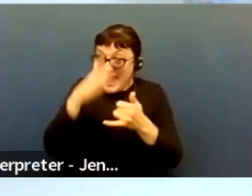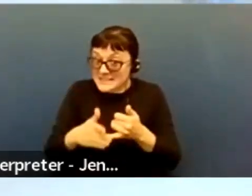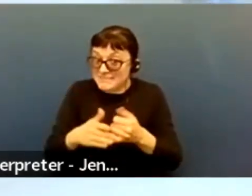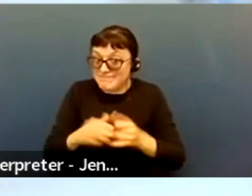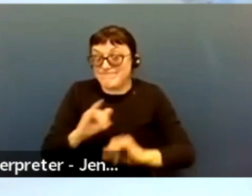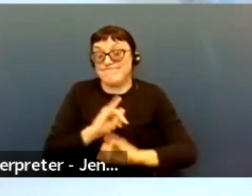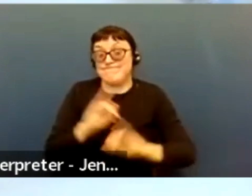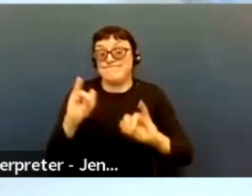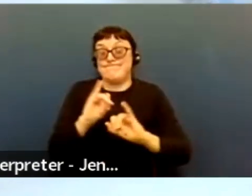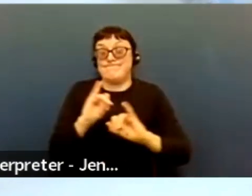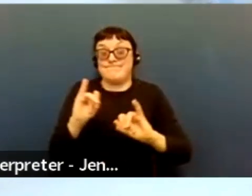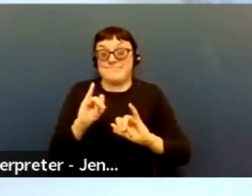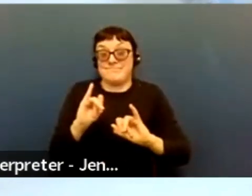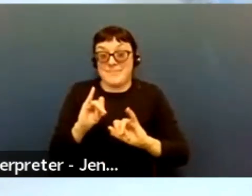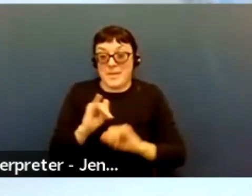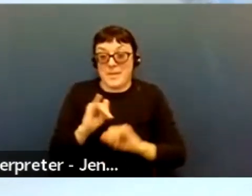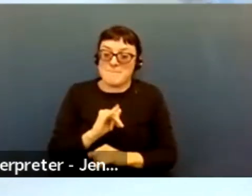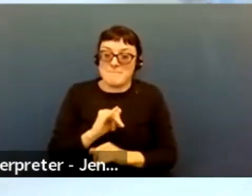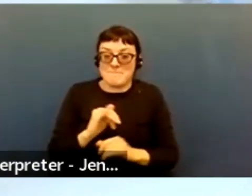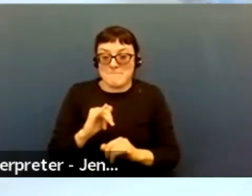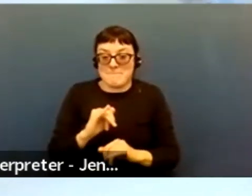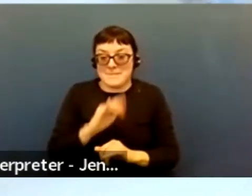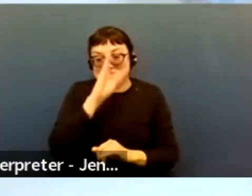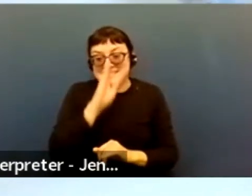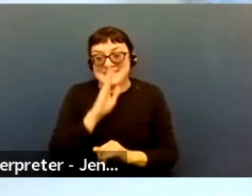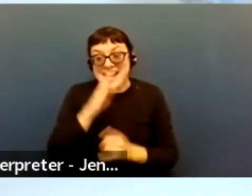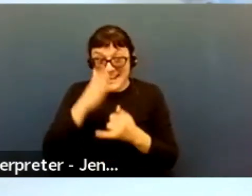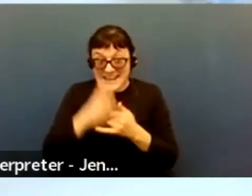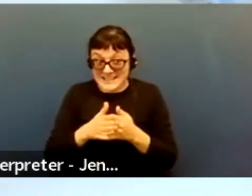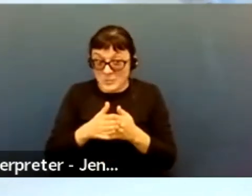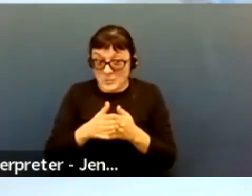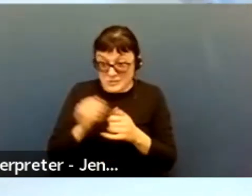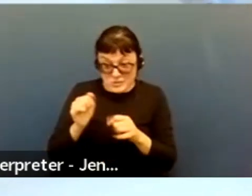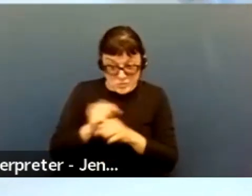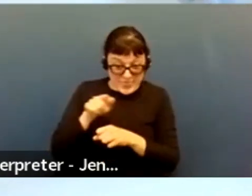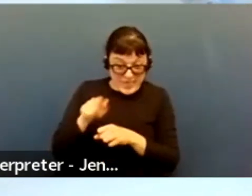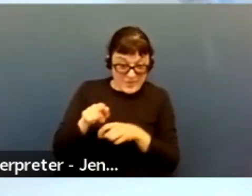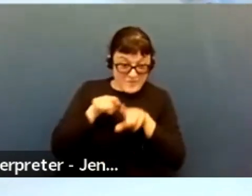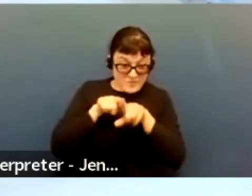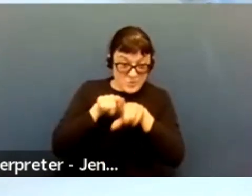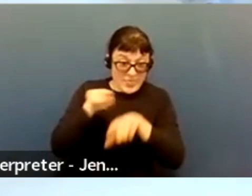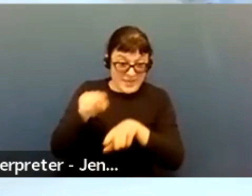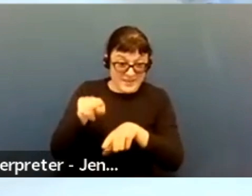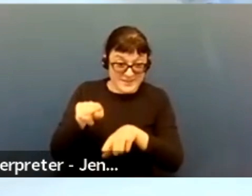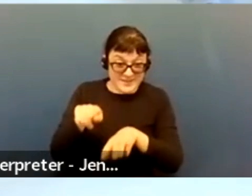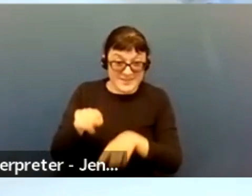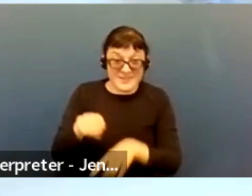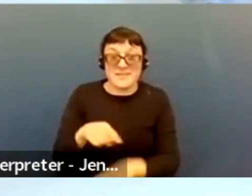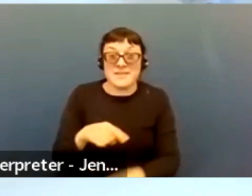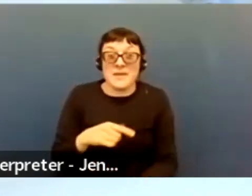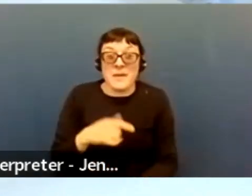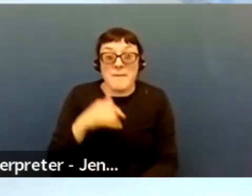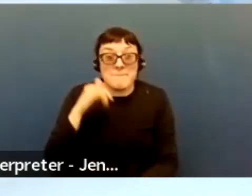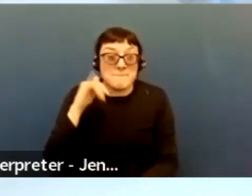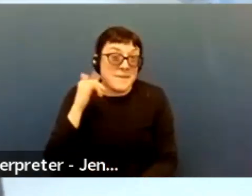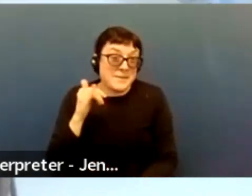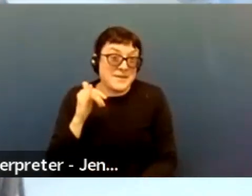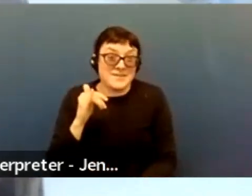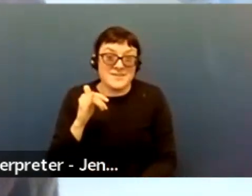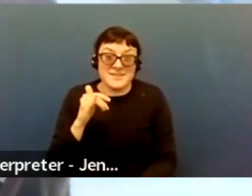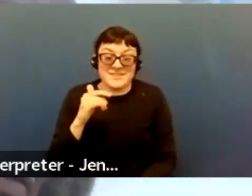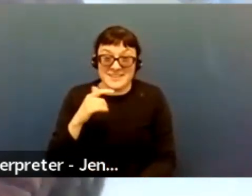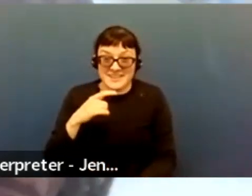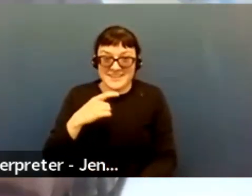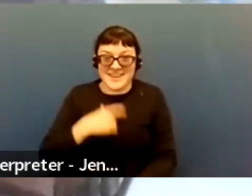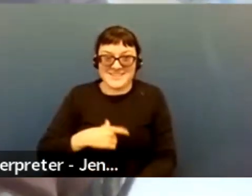we've invested in this, is the end of this play a tragedy? And do we play that tragedy? Are there lingering